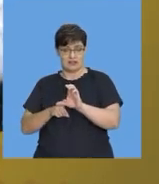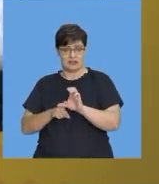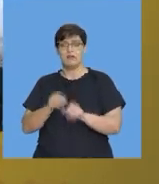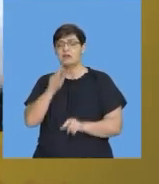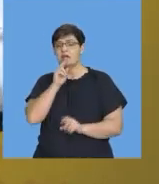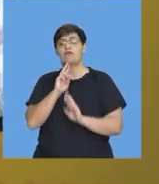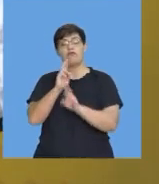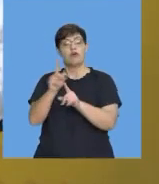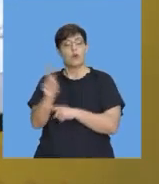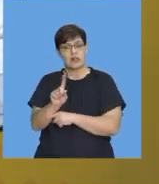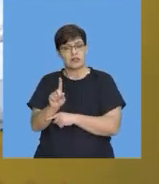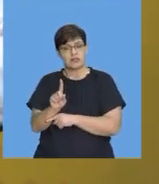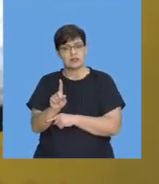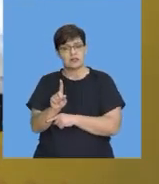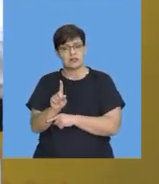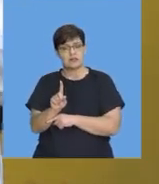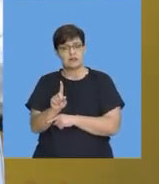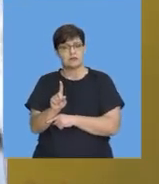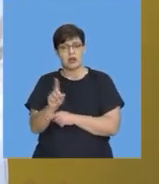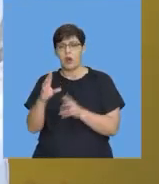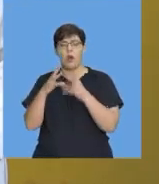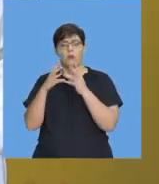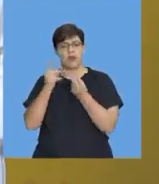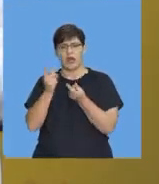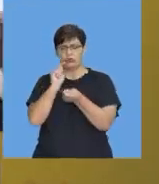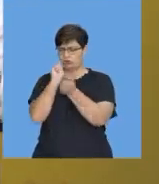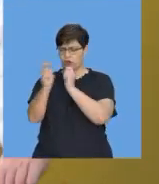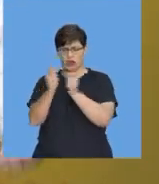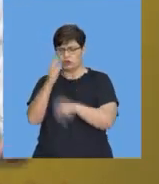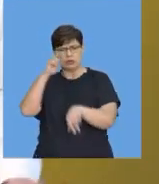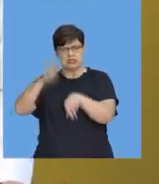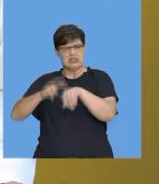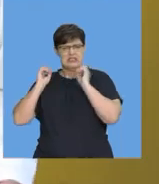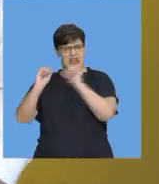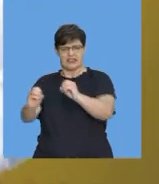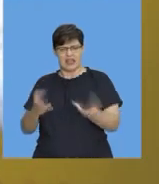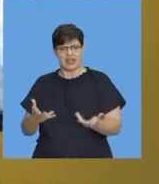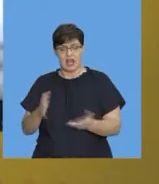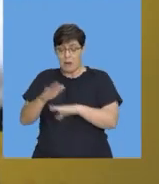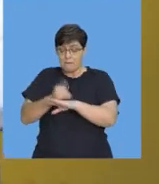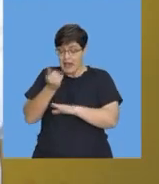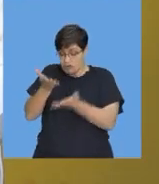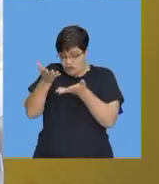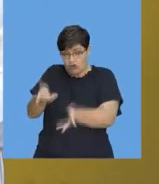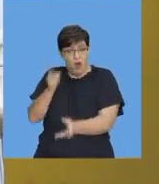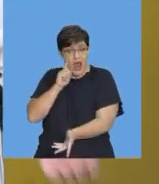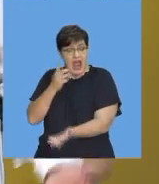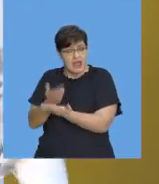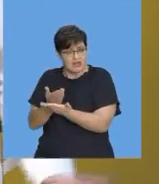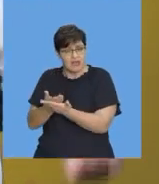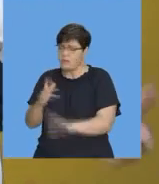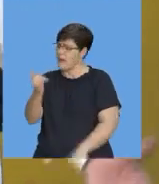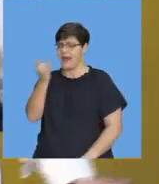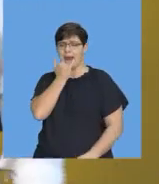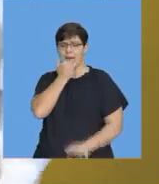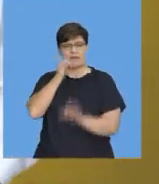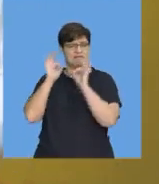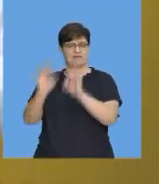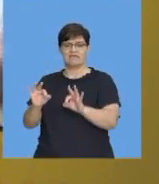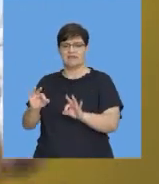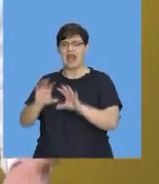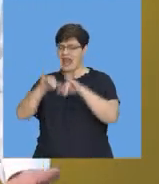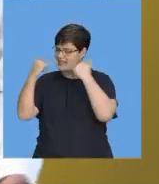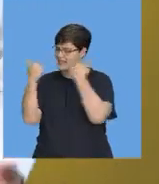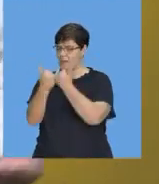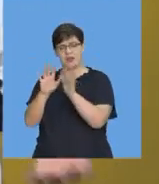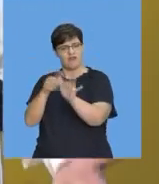an unmodified. That means there's no changes necessary. Based on the evidence, they are happy and the company is then compliant